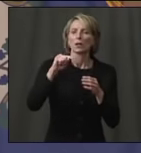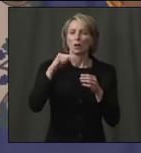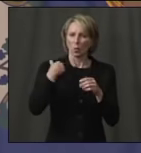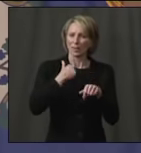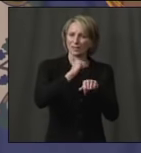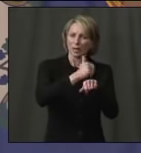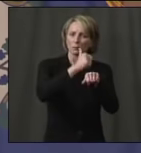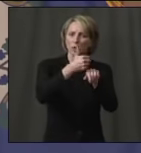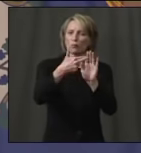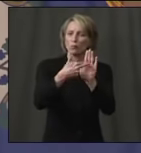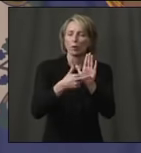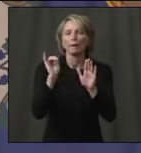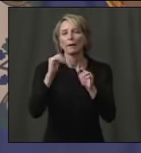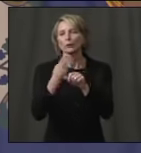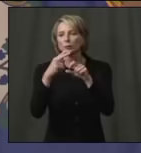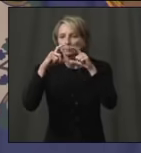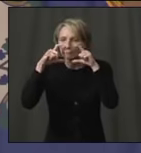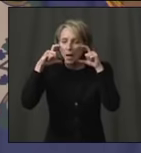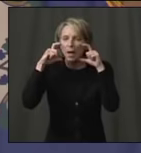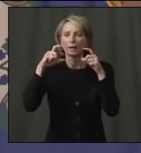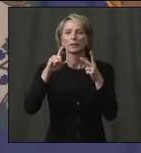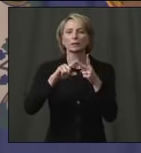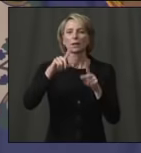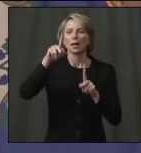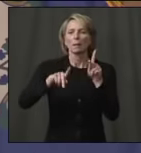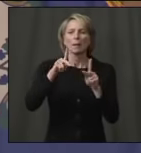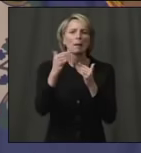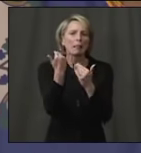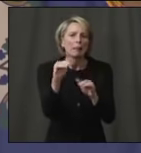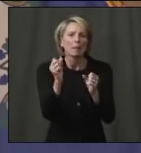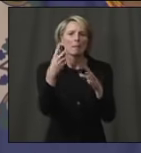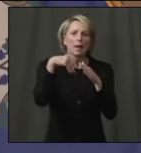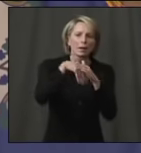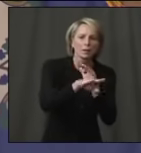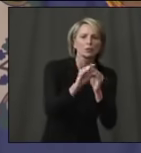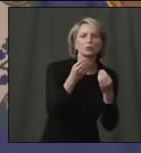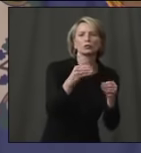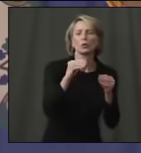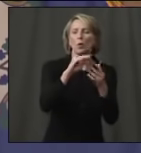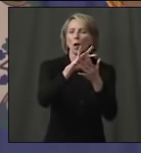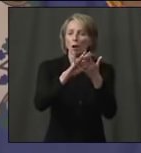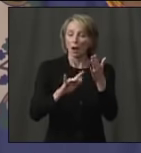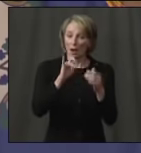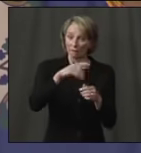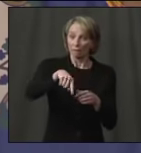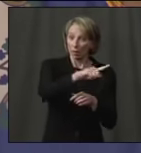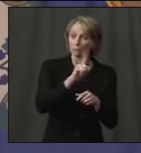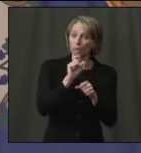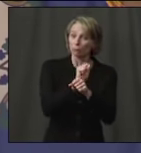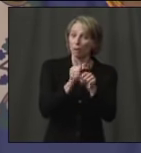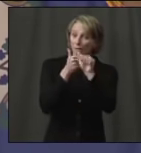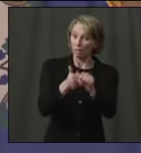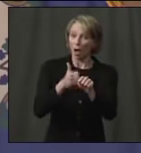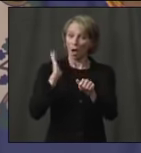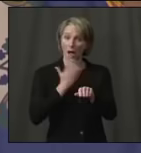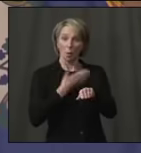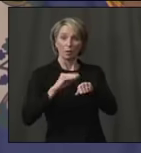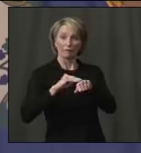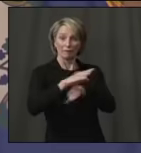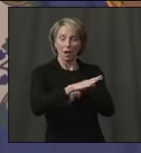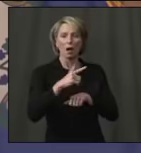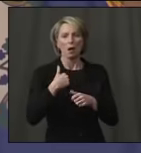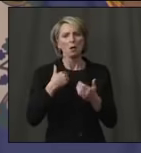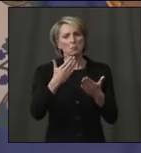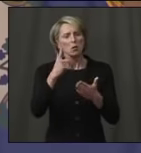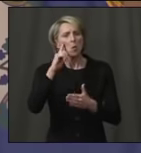safe store rules, then I think you should go back. If you're, unless you're in a non-essential category.